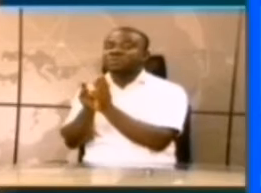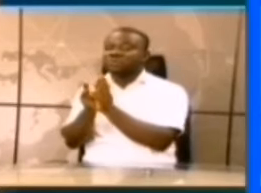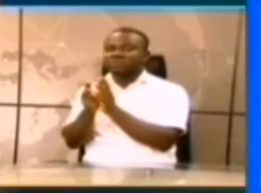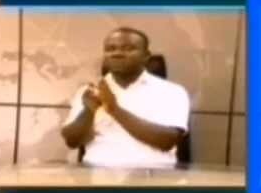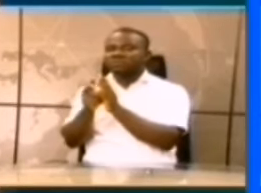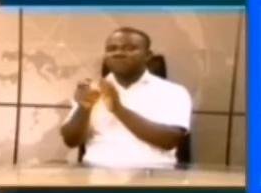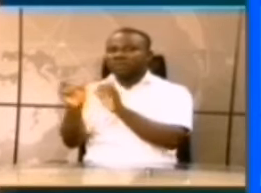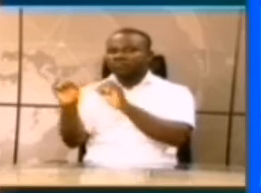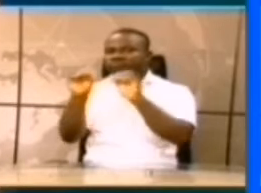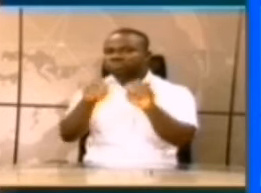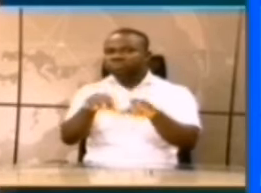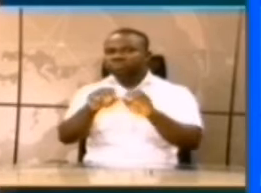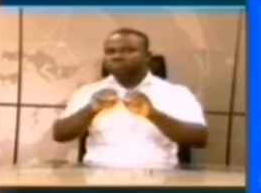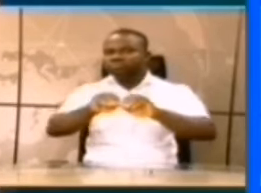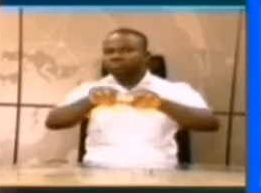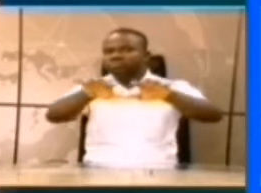videos.